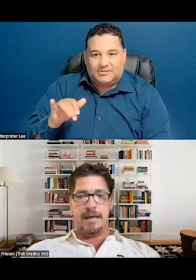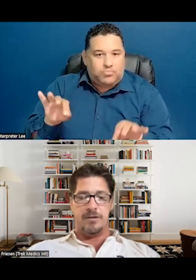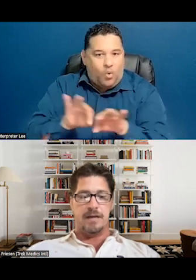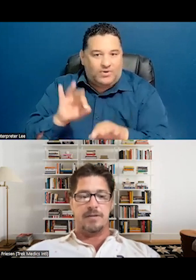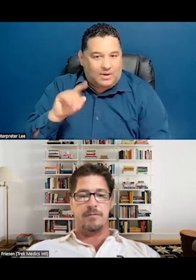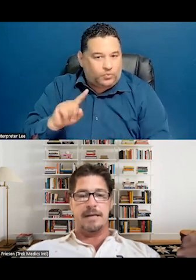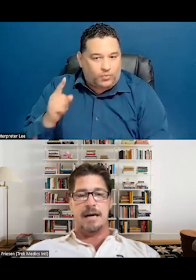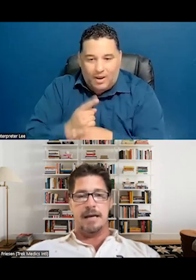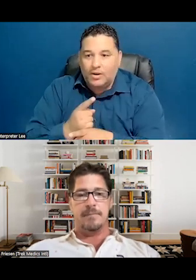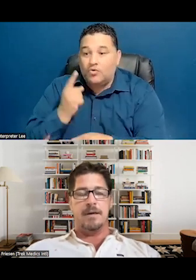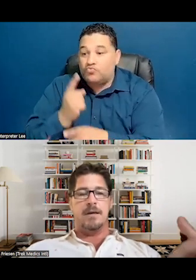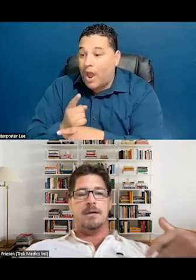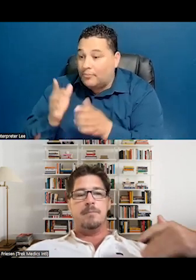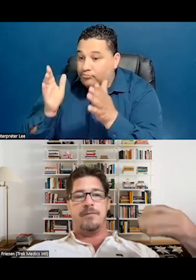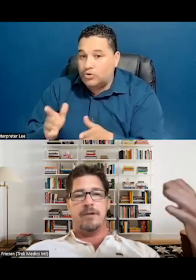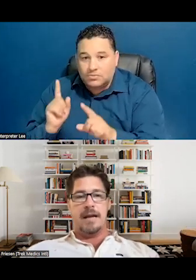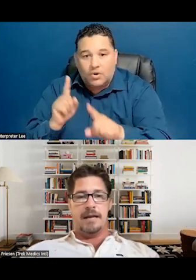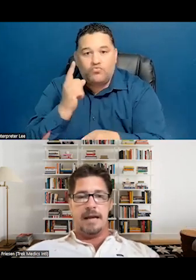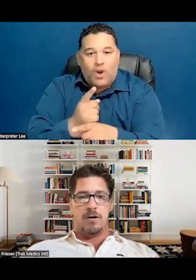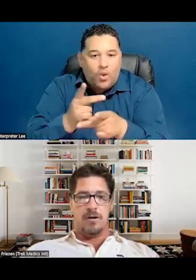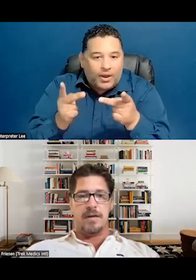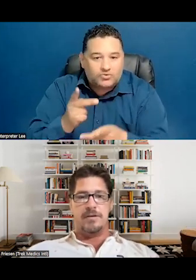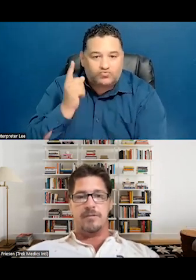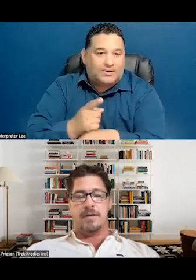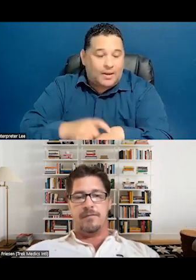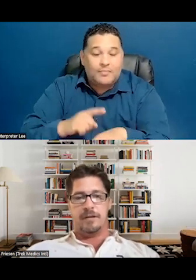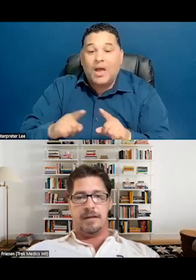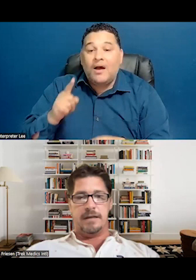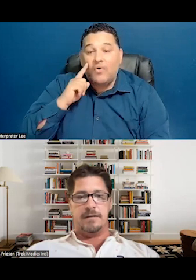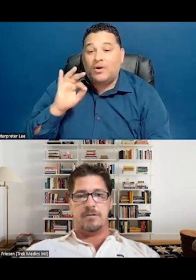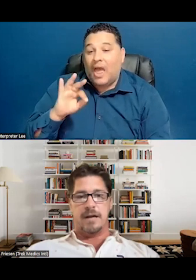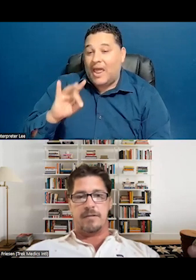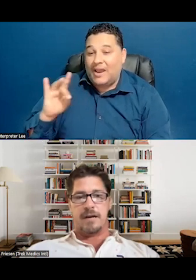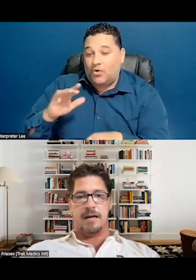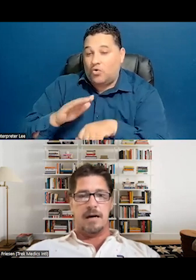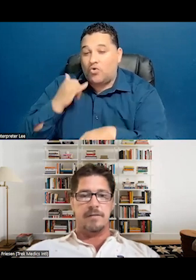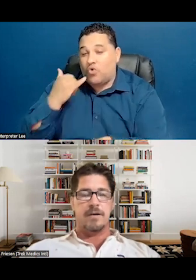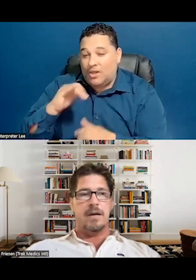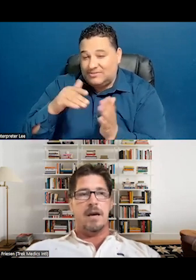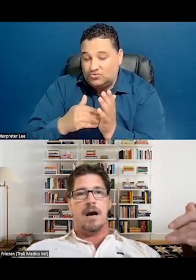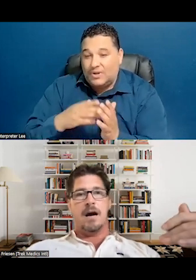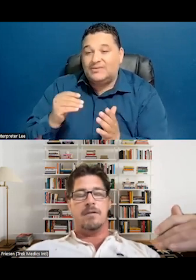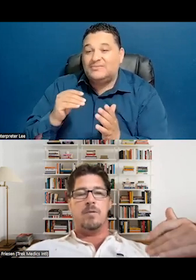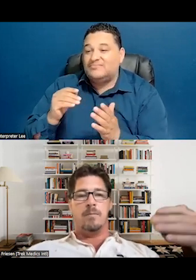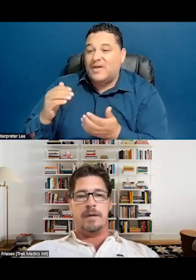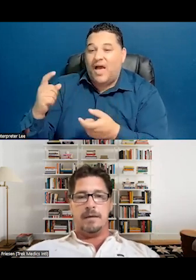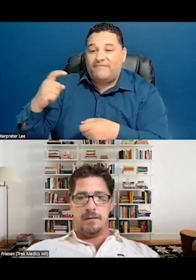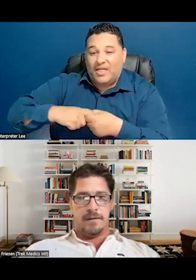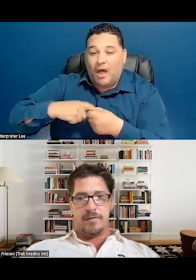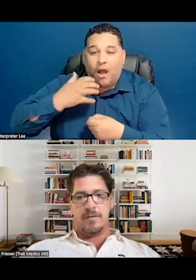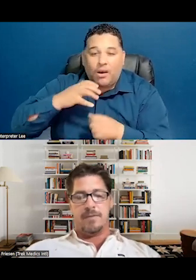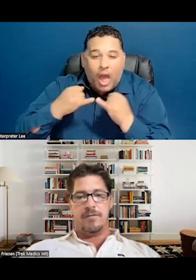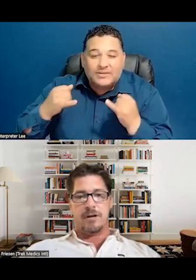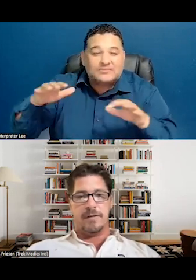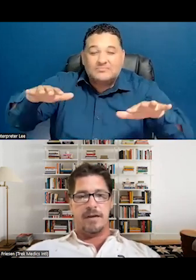right location at the right time. But for 988 call centers and affiliated crisis hotlines, normally,